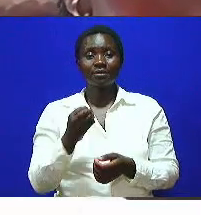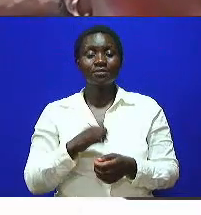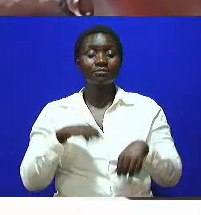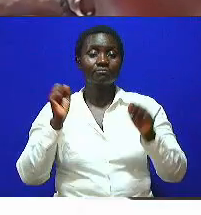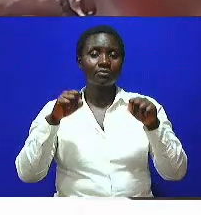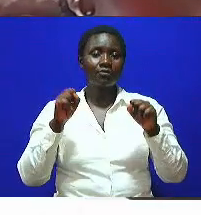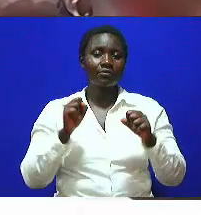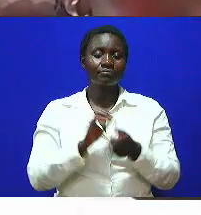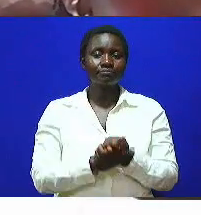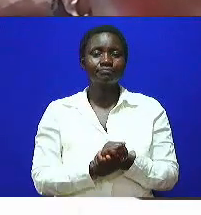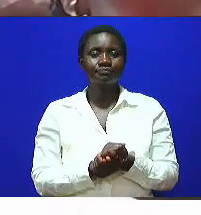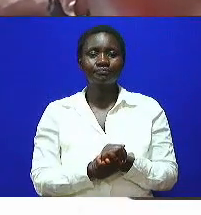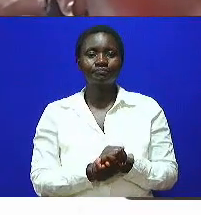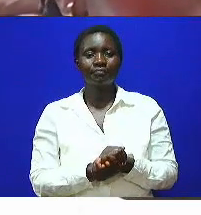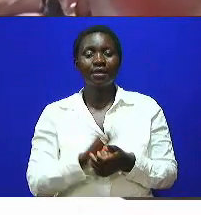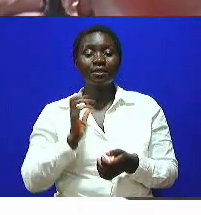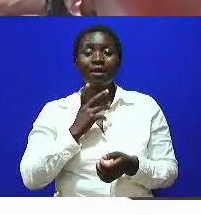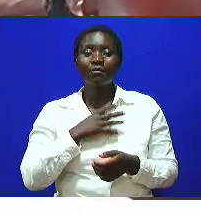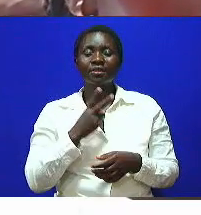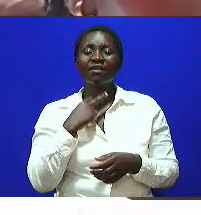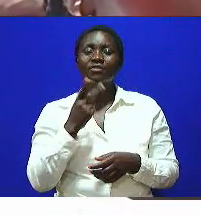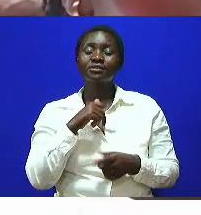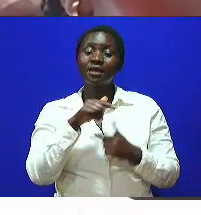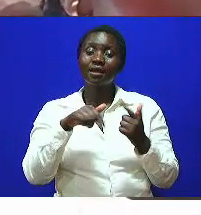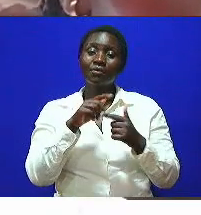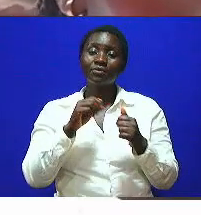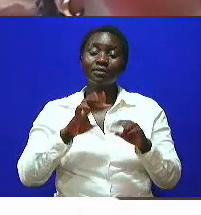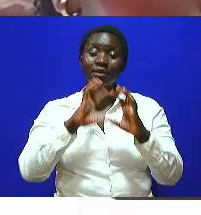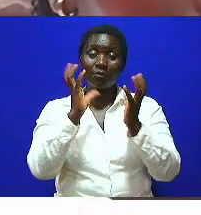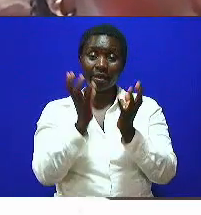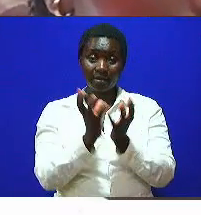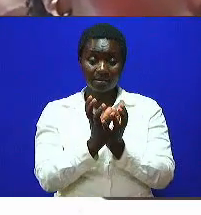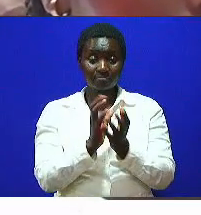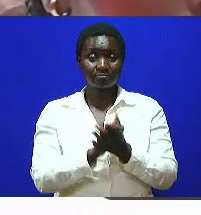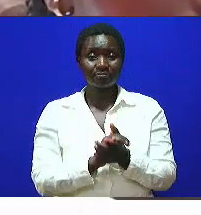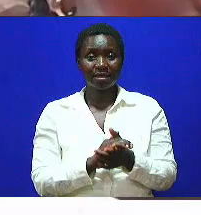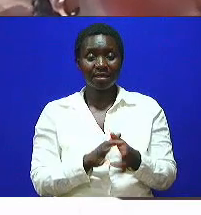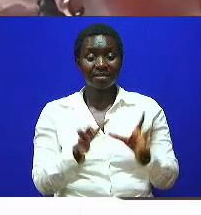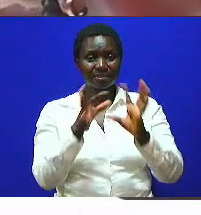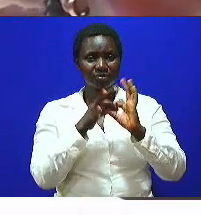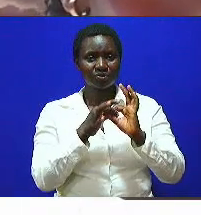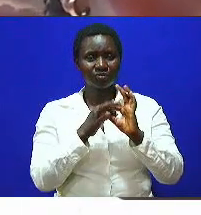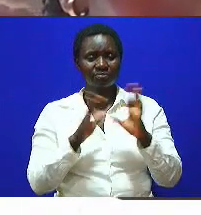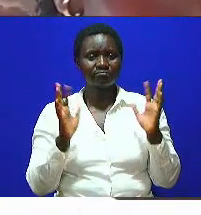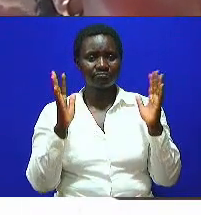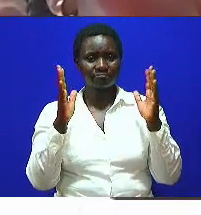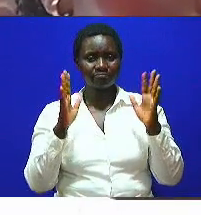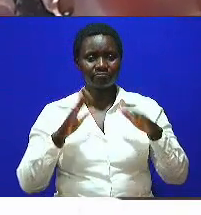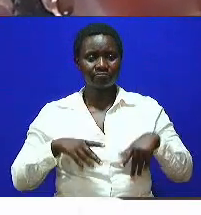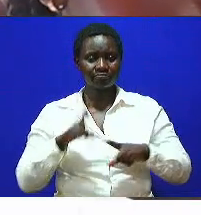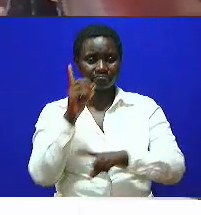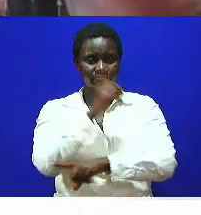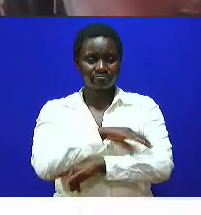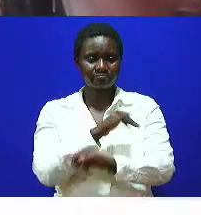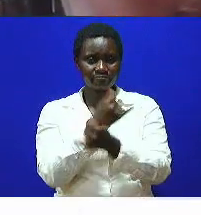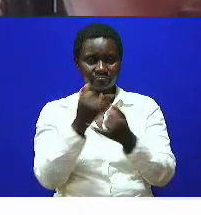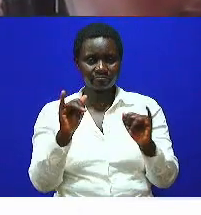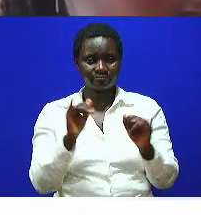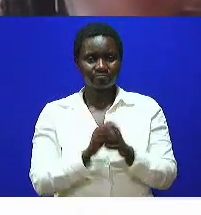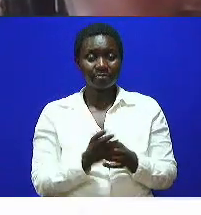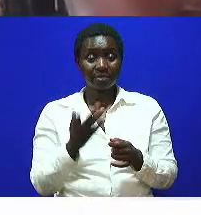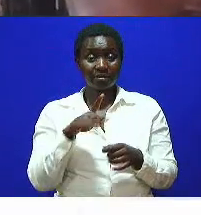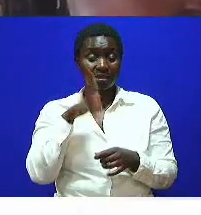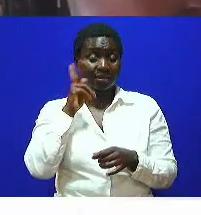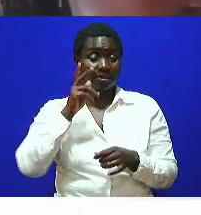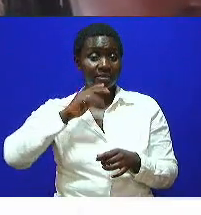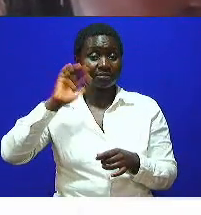echo our voices around the world and to join other people in celebration of International Women's Day. As a Kisii